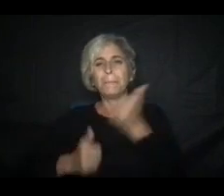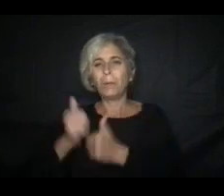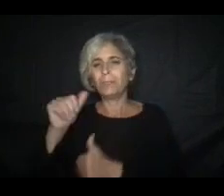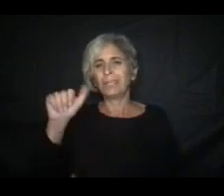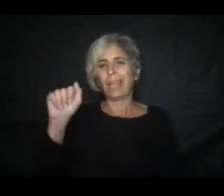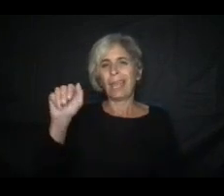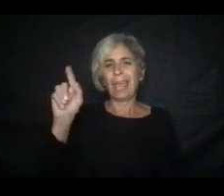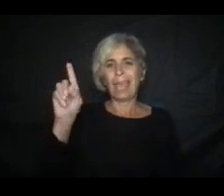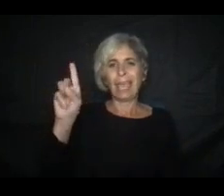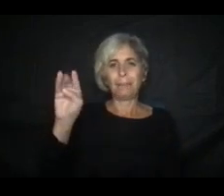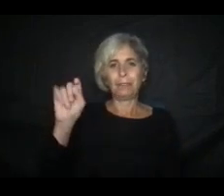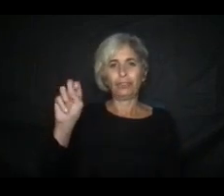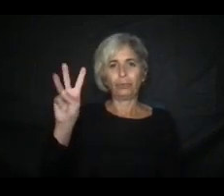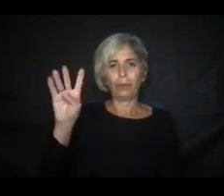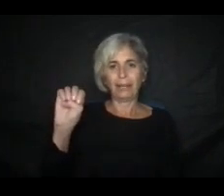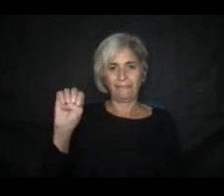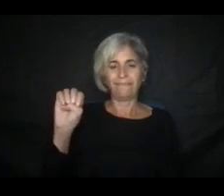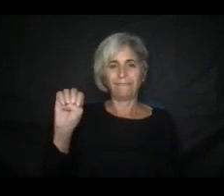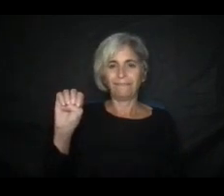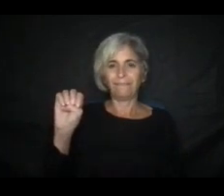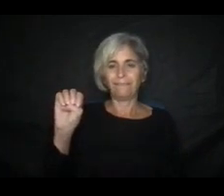nature.